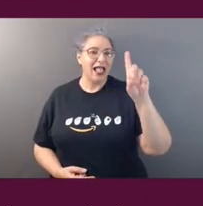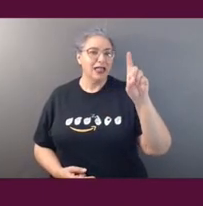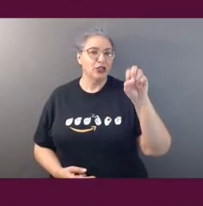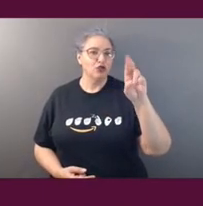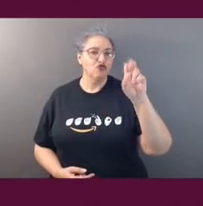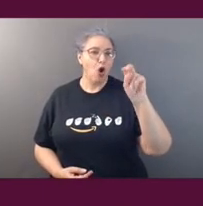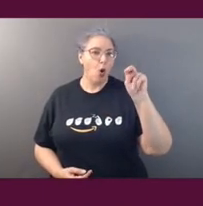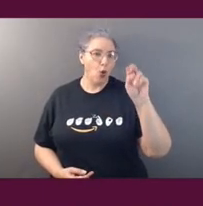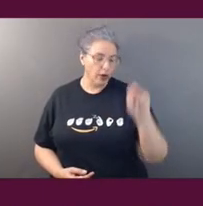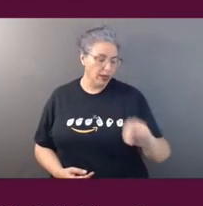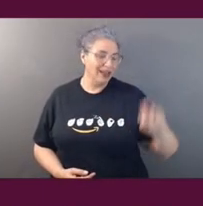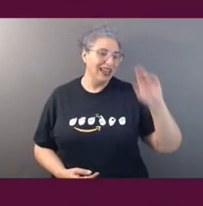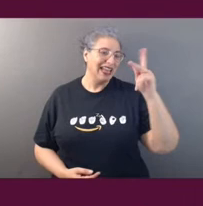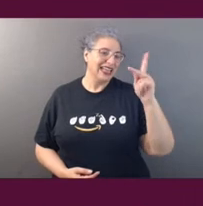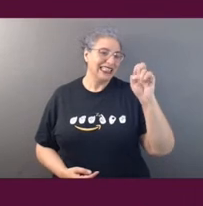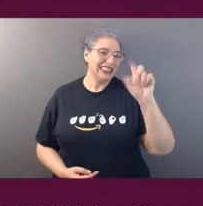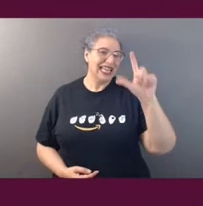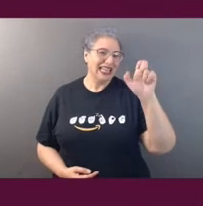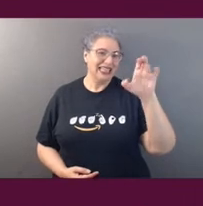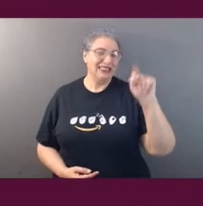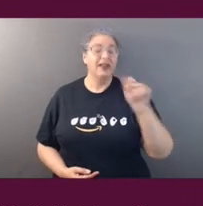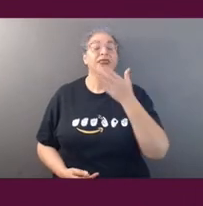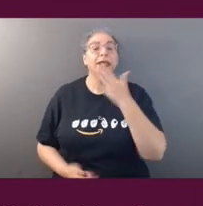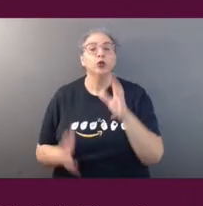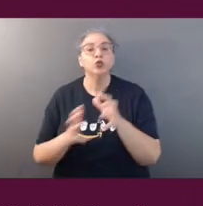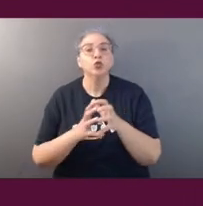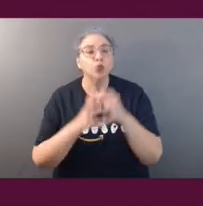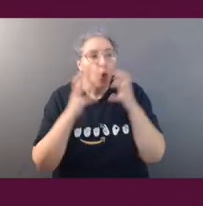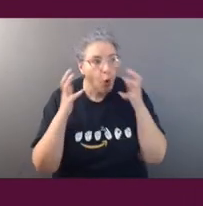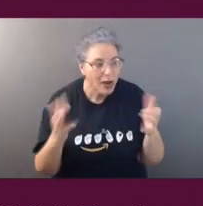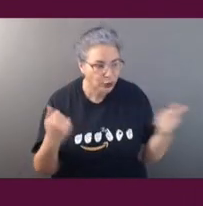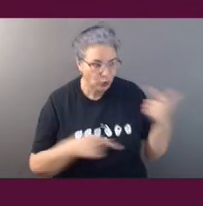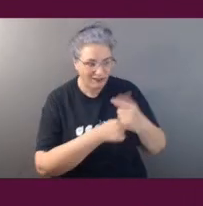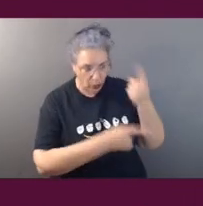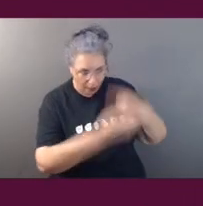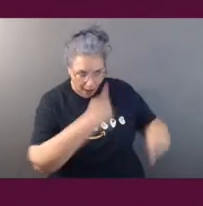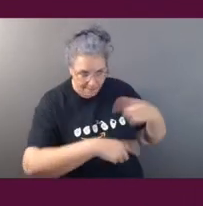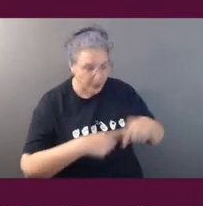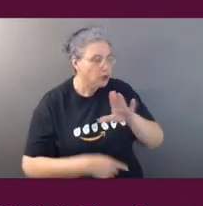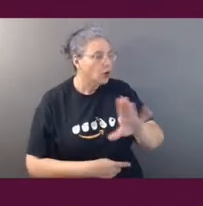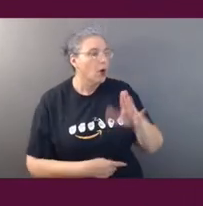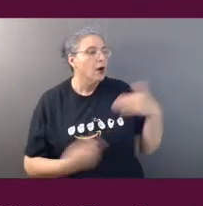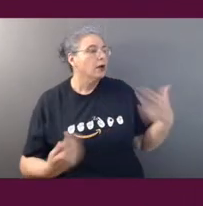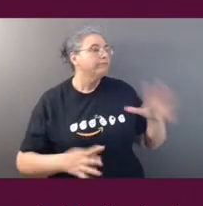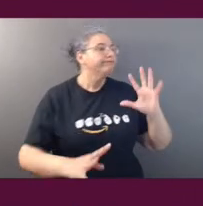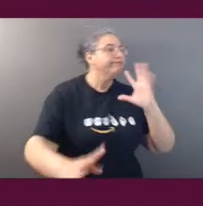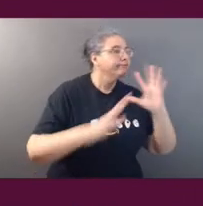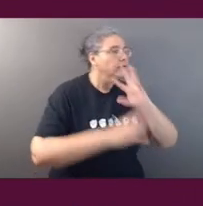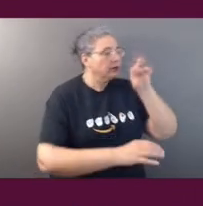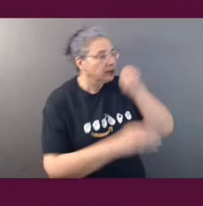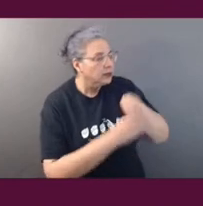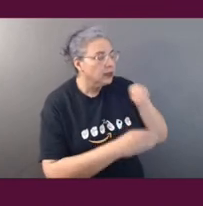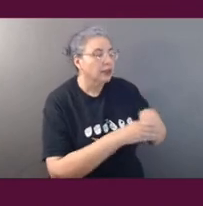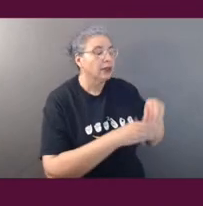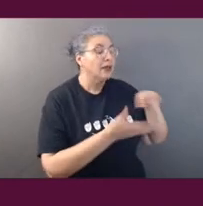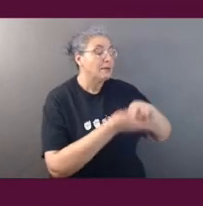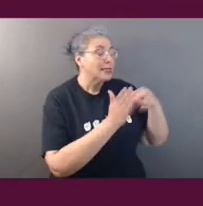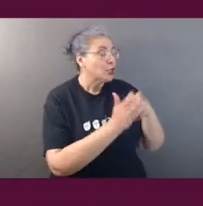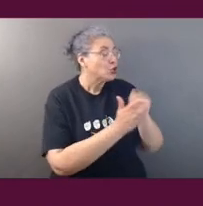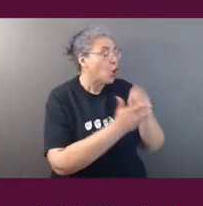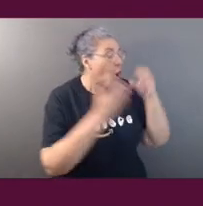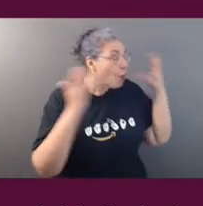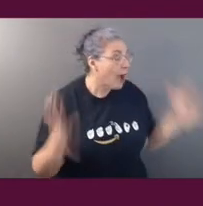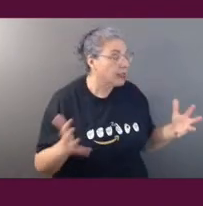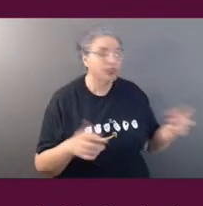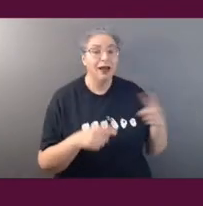Thank you so much for being here today. Your voice means so much. You're just, I know I'm not supposed to curse,